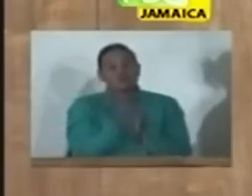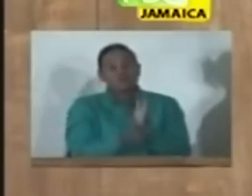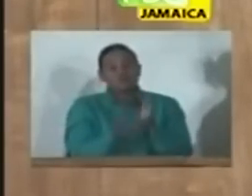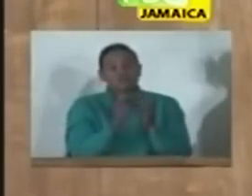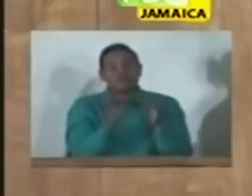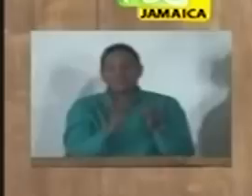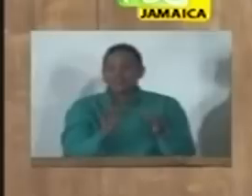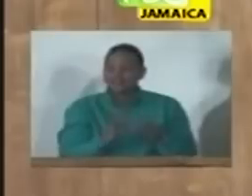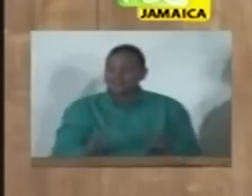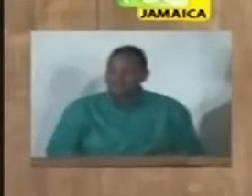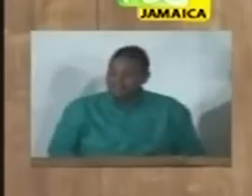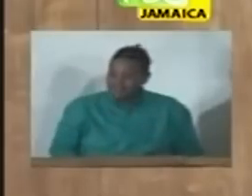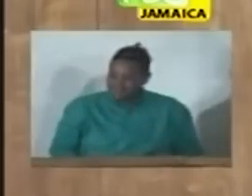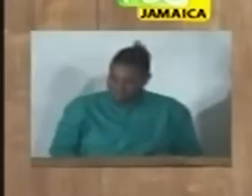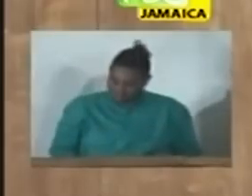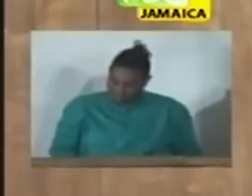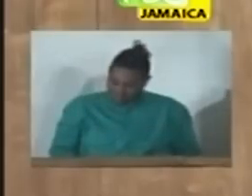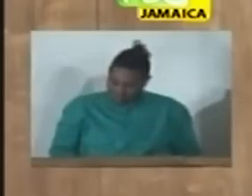want to make.